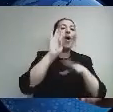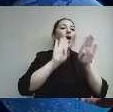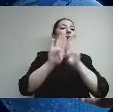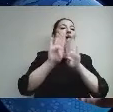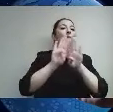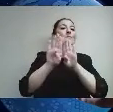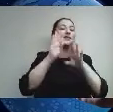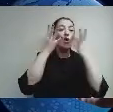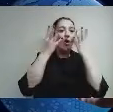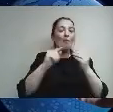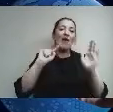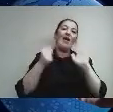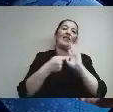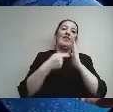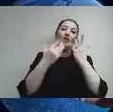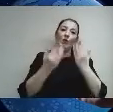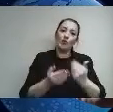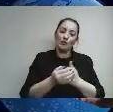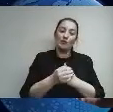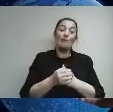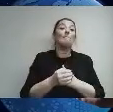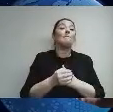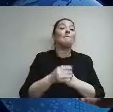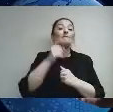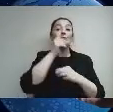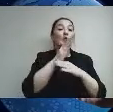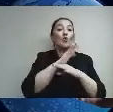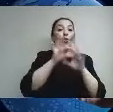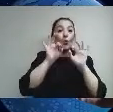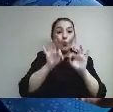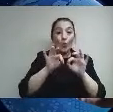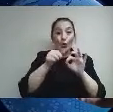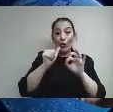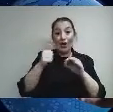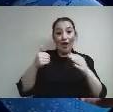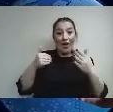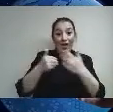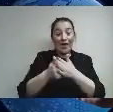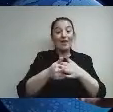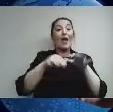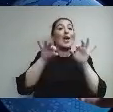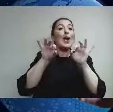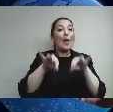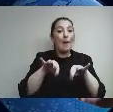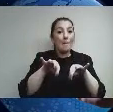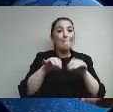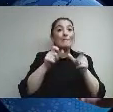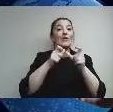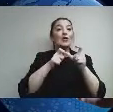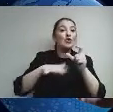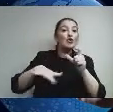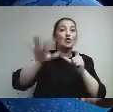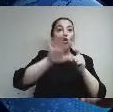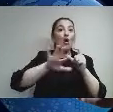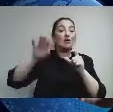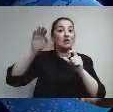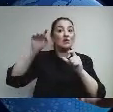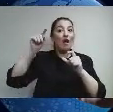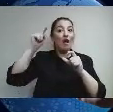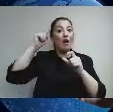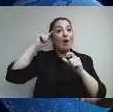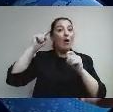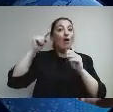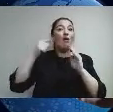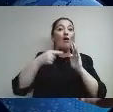company for everyone. Until now, on the issues where the stands